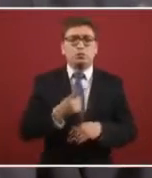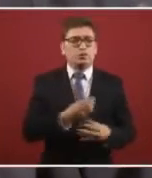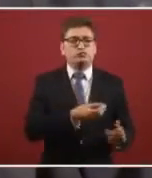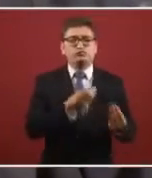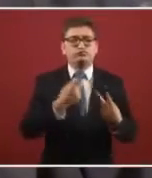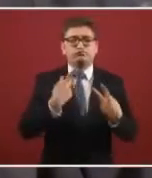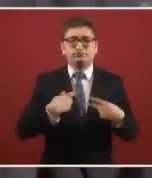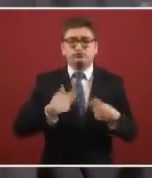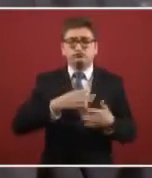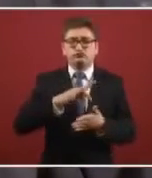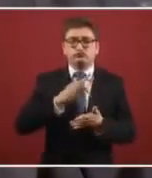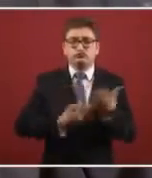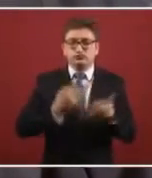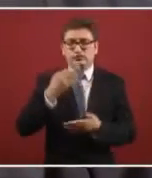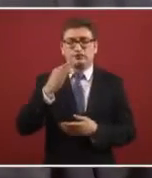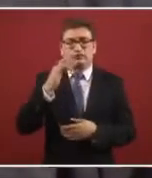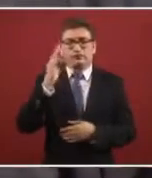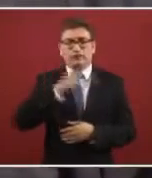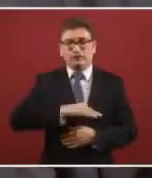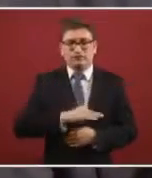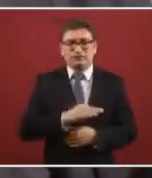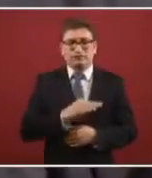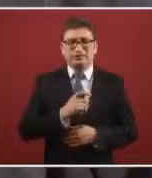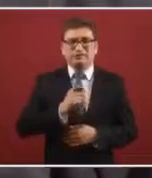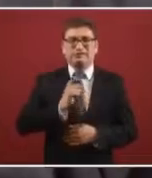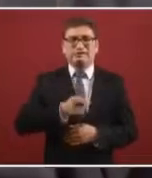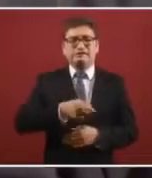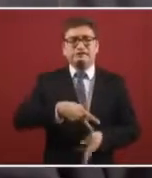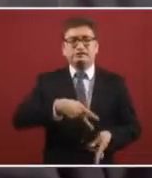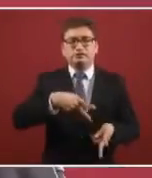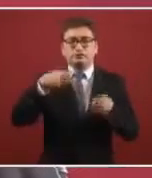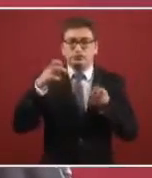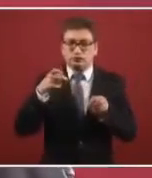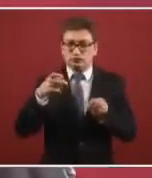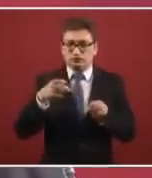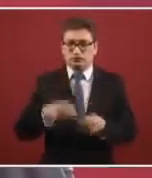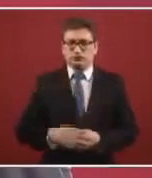these false Es un documentations. robo It's a thievery